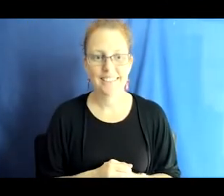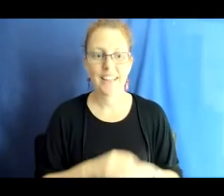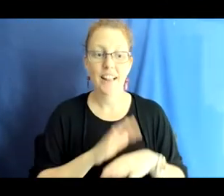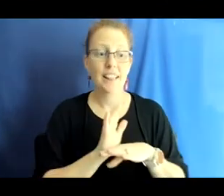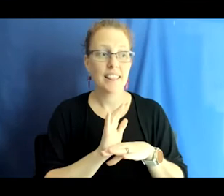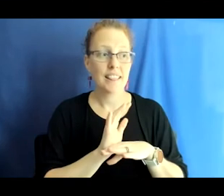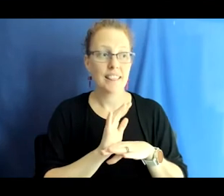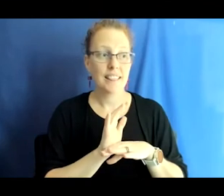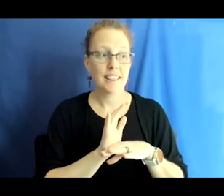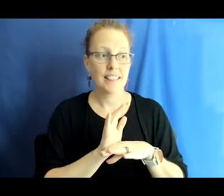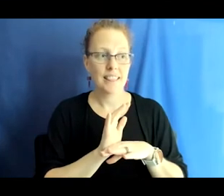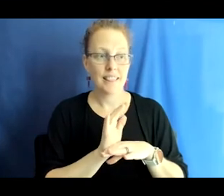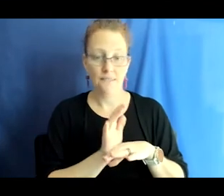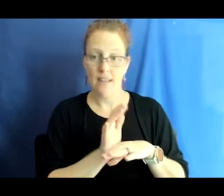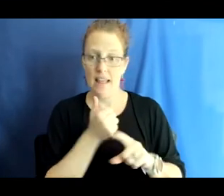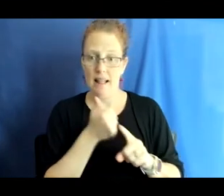I,